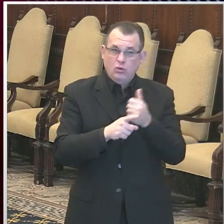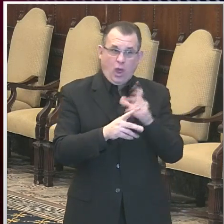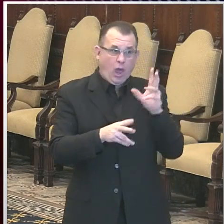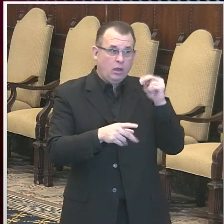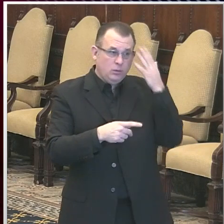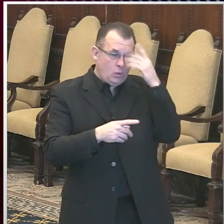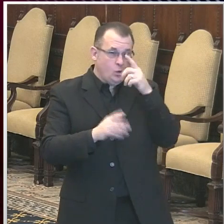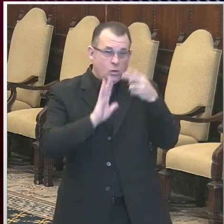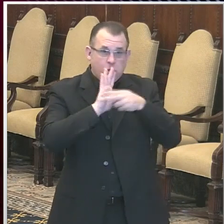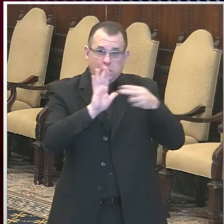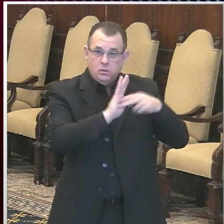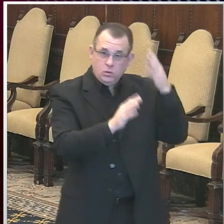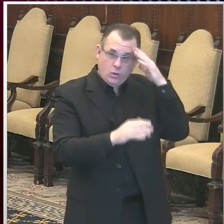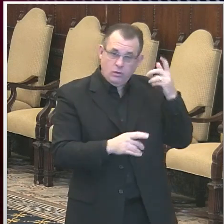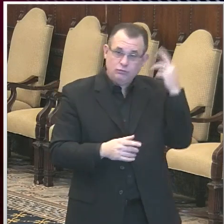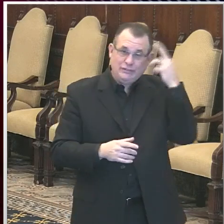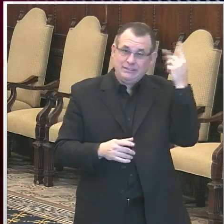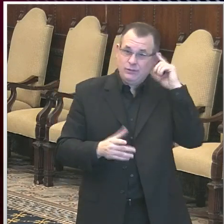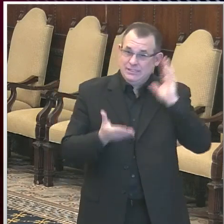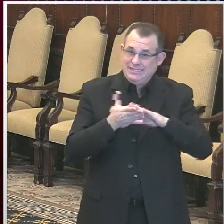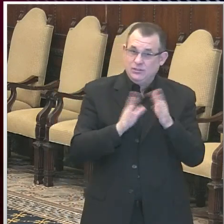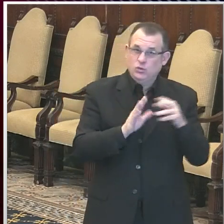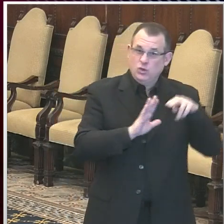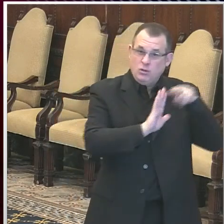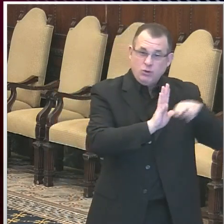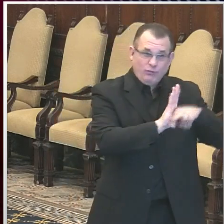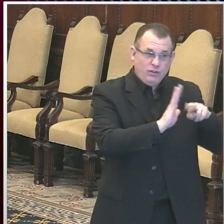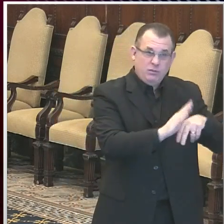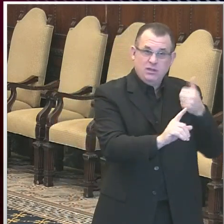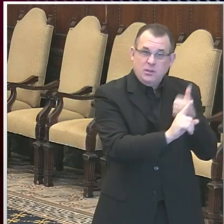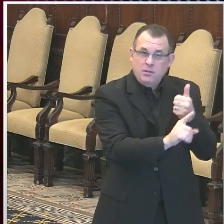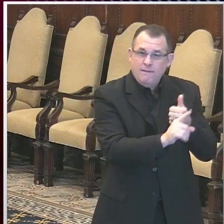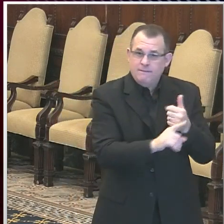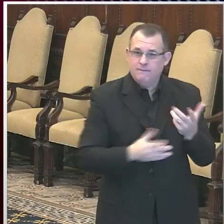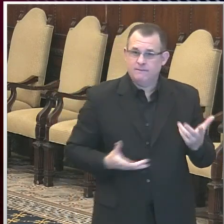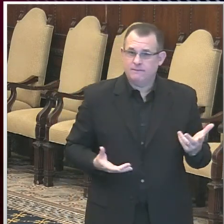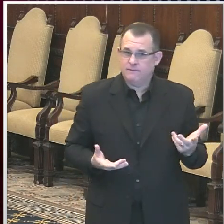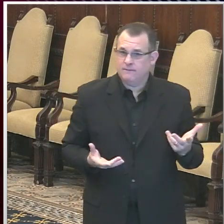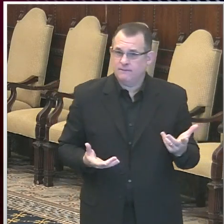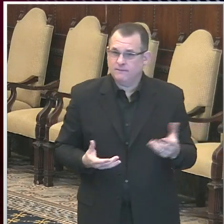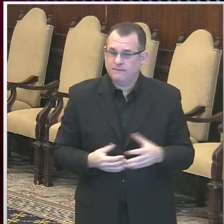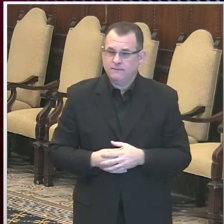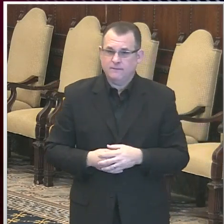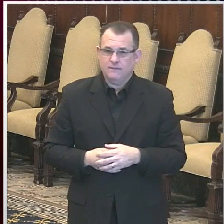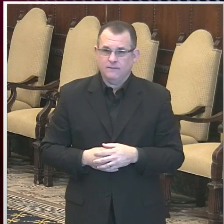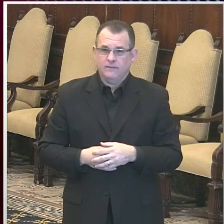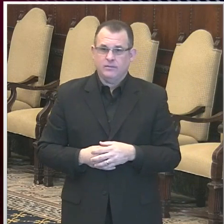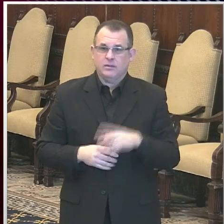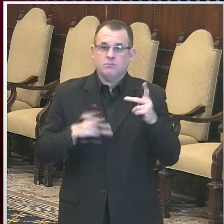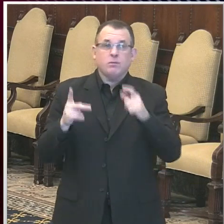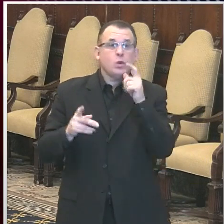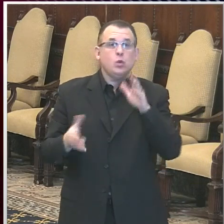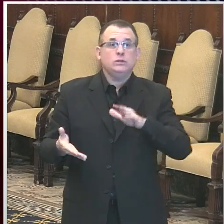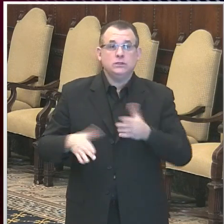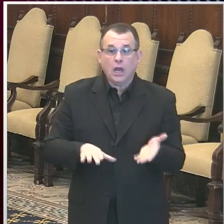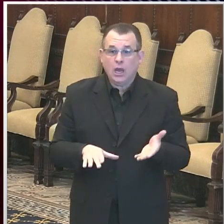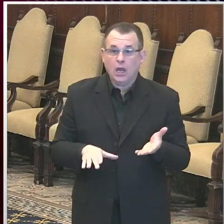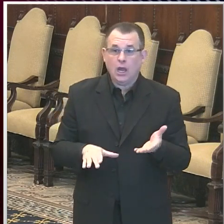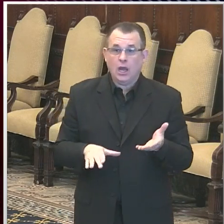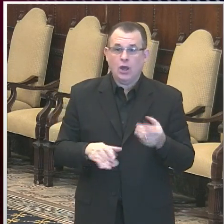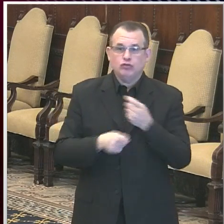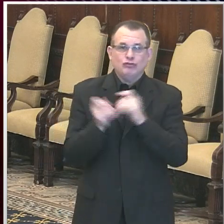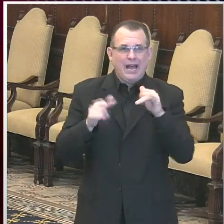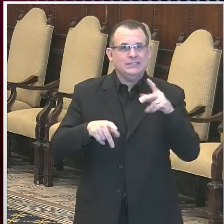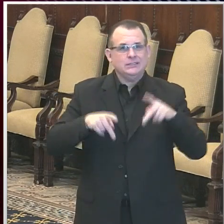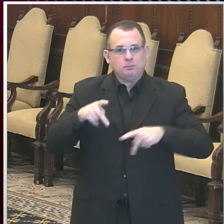for the city to bury some of them itself? So people who have died of this virus are treated as people who die of